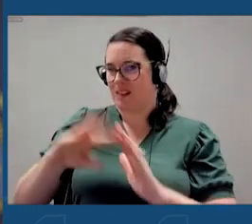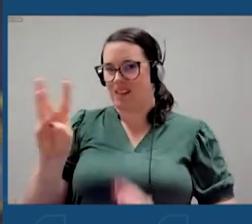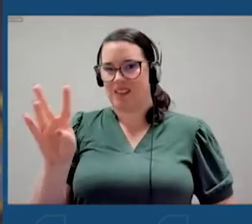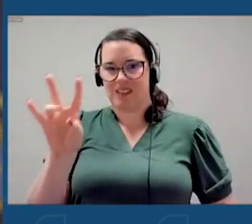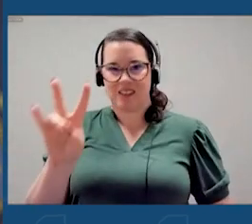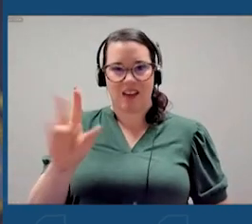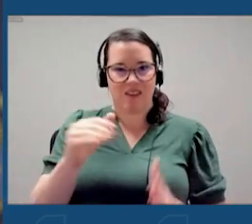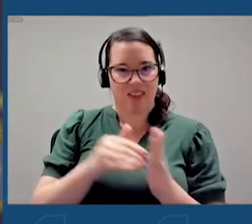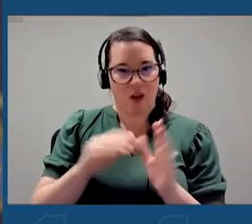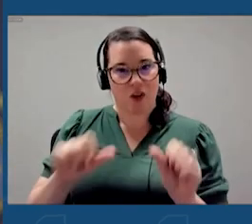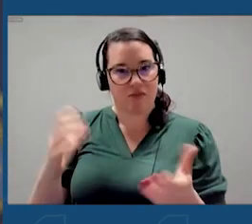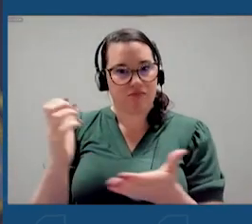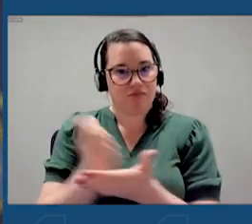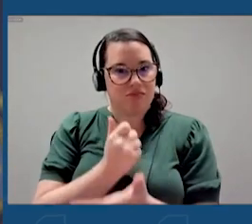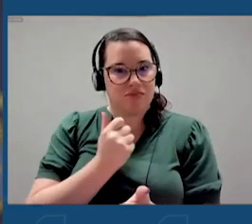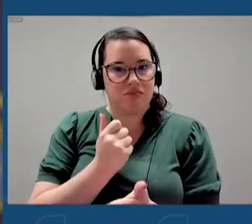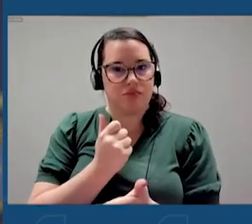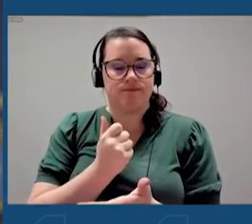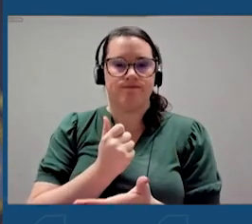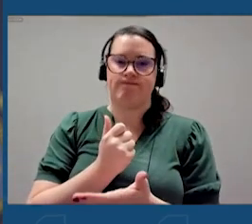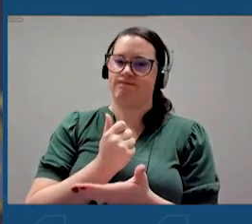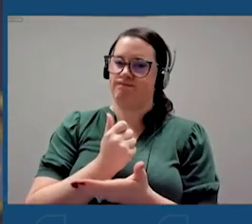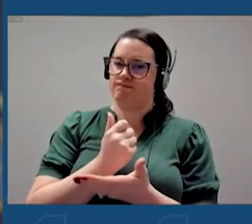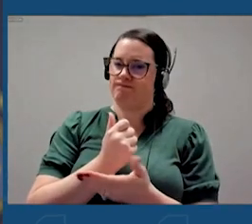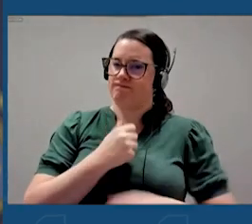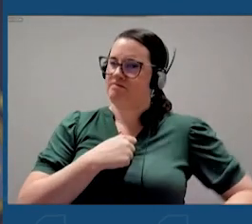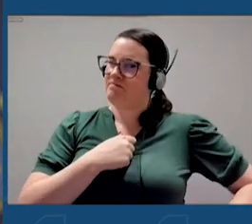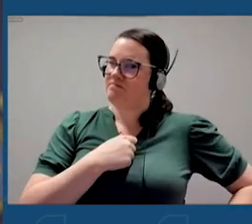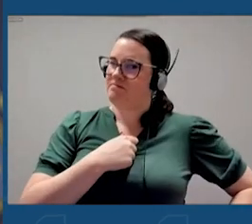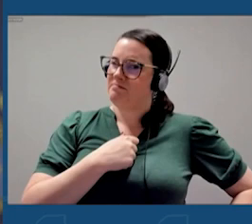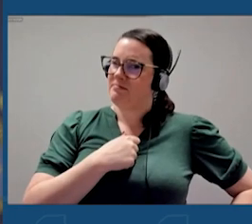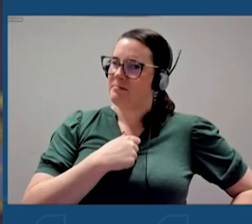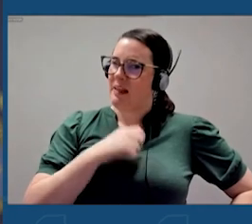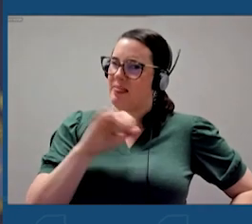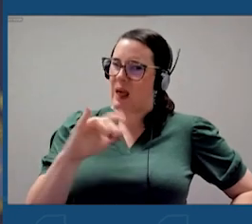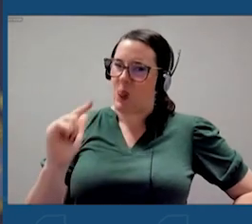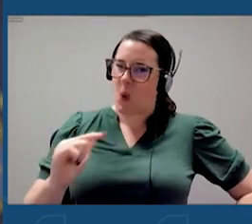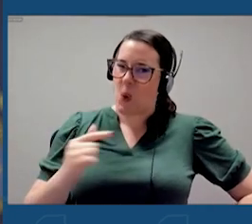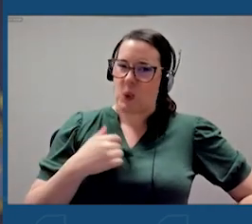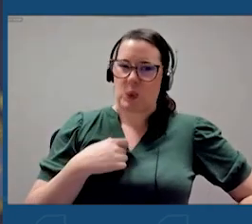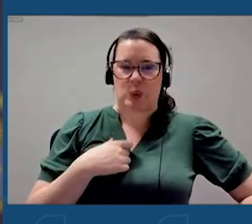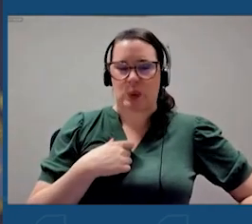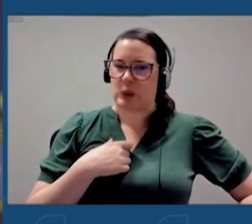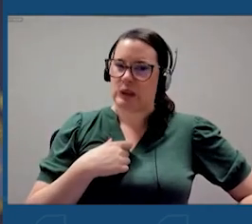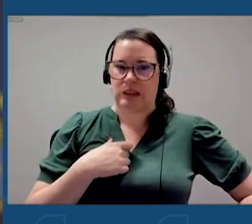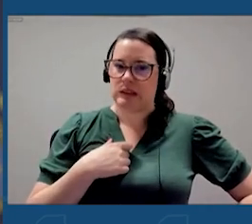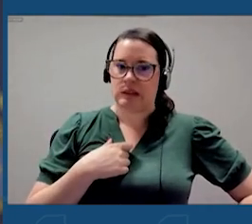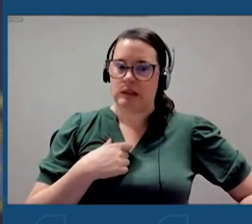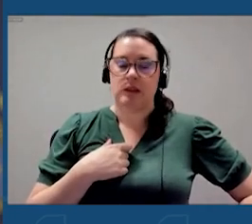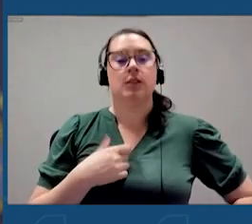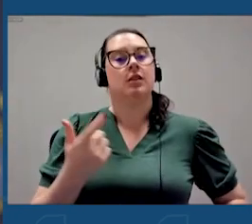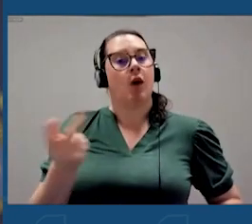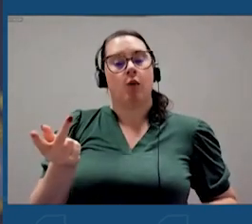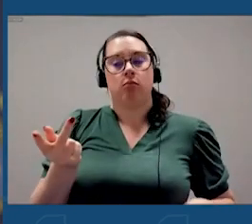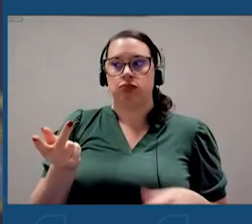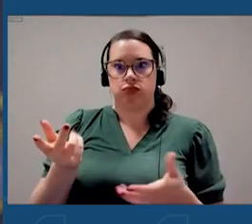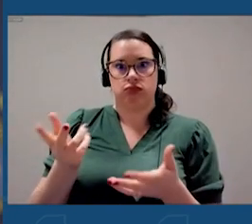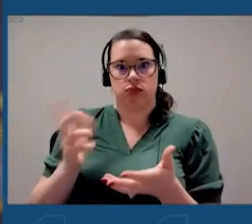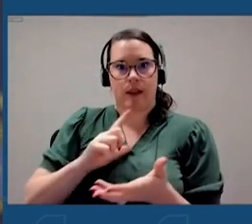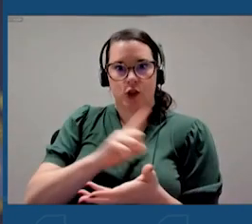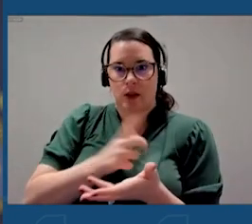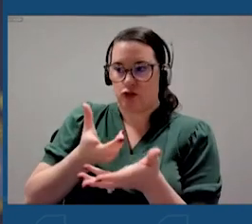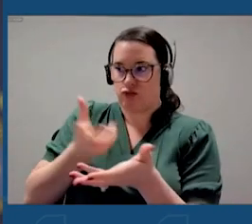of these programs. So that's not very high. So we worked together and raised